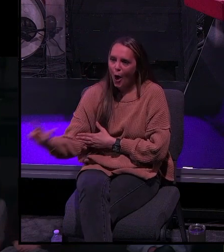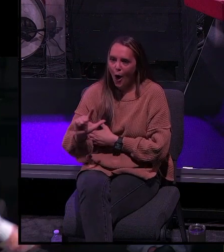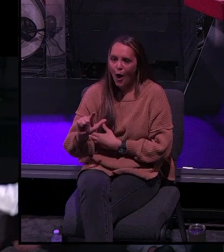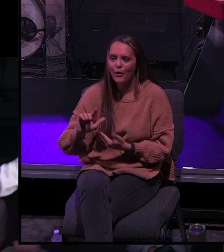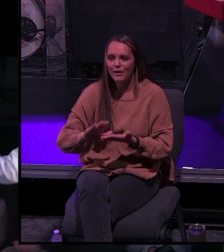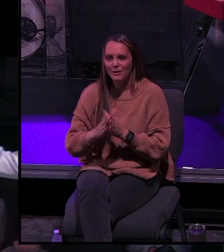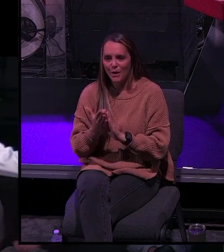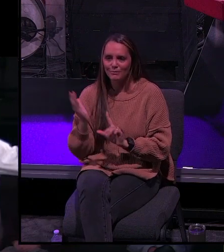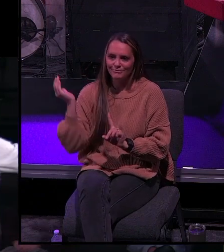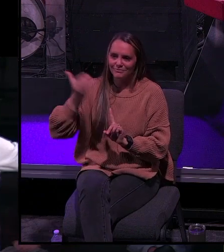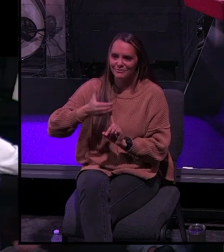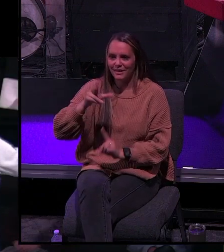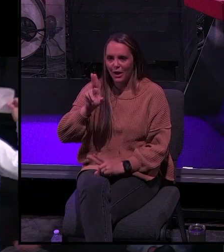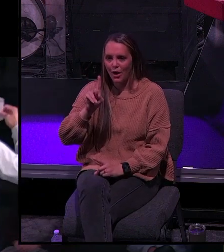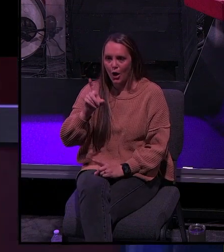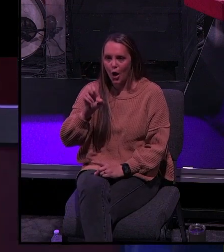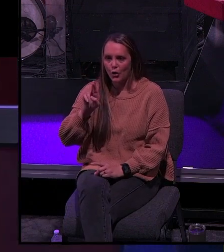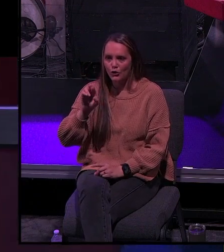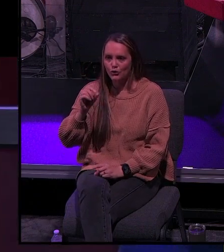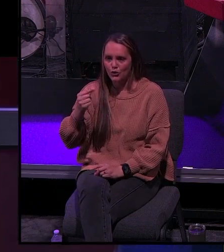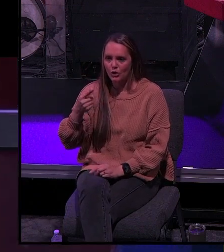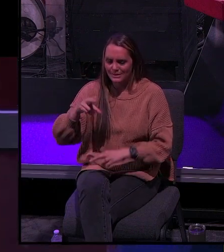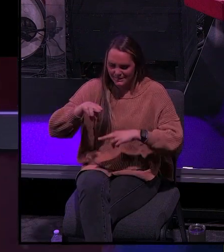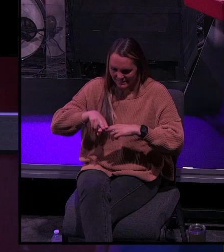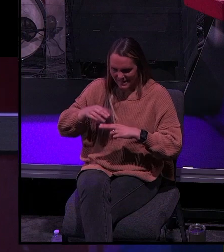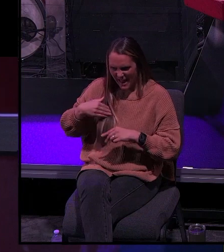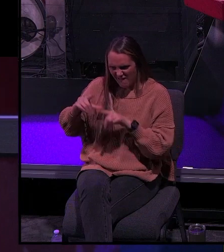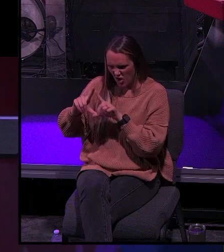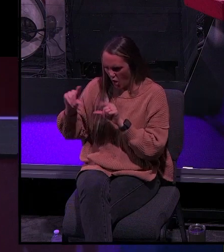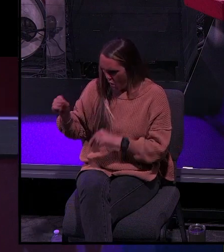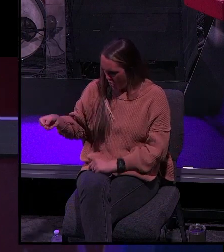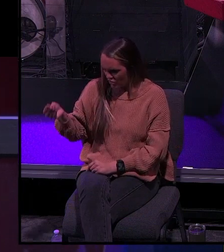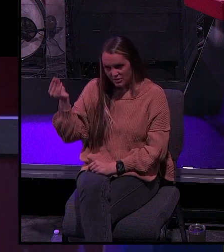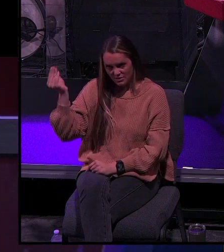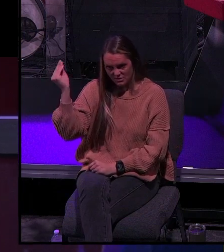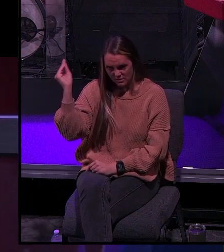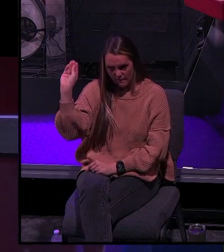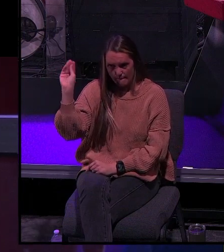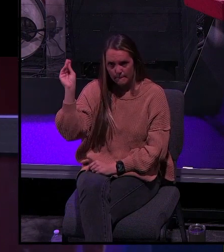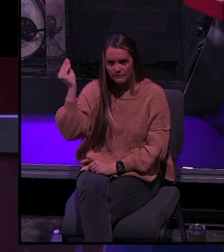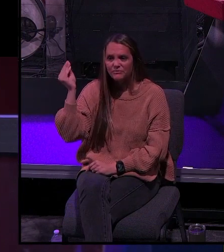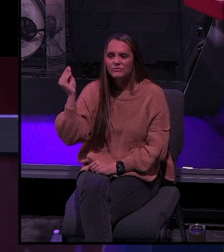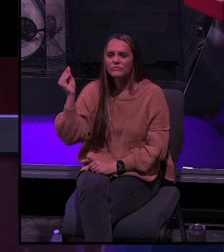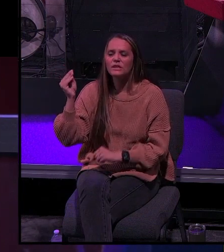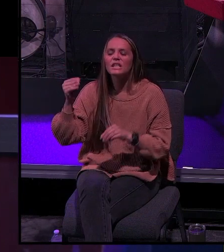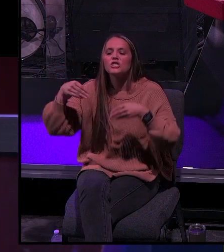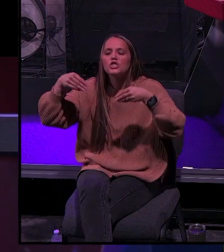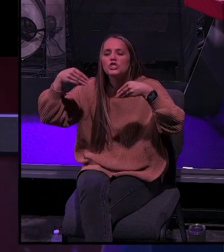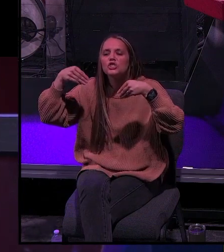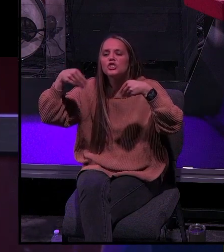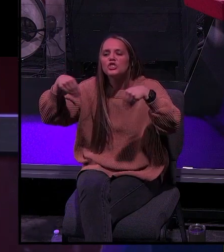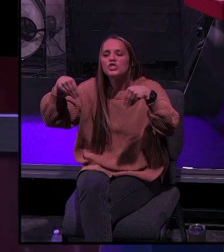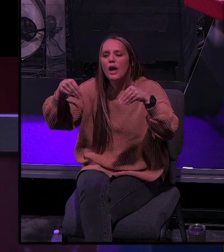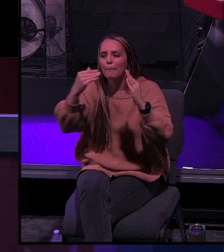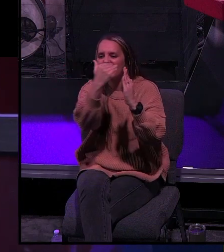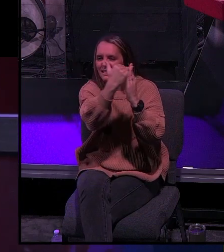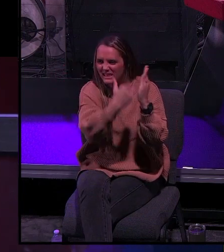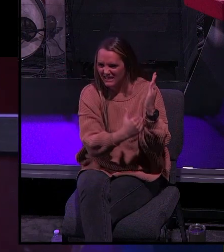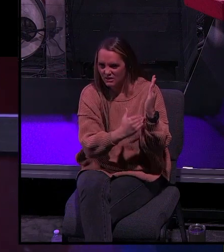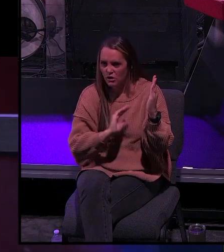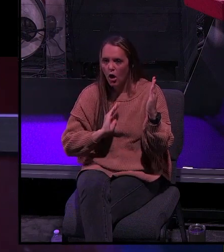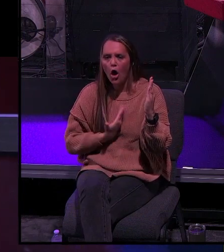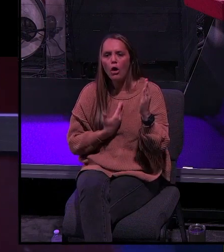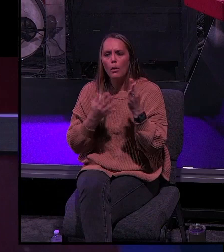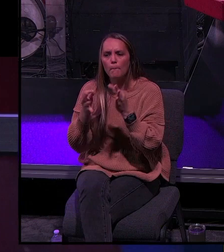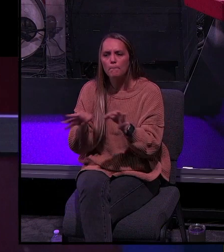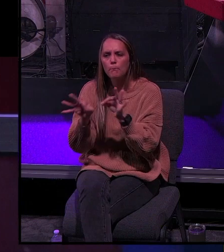in, you see this little card here, this little essentials card. This is a shopping list. For those of you who don't know our essentials store, it's over